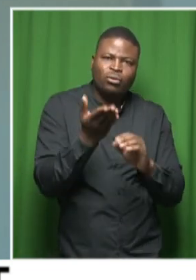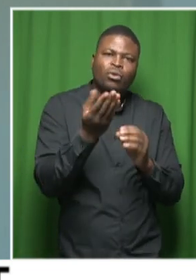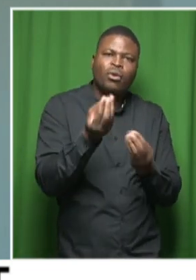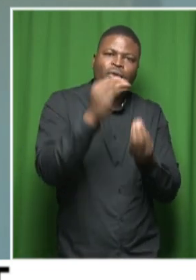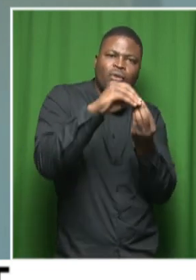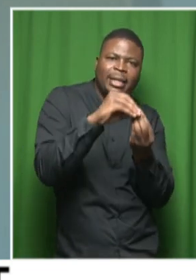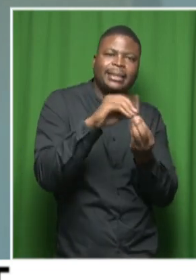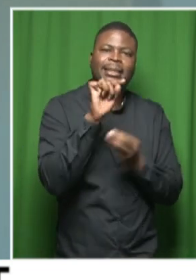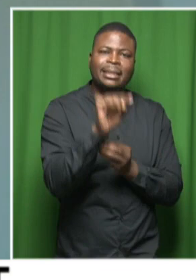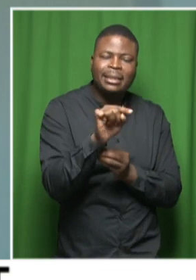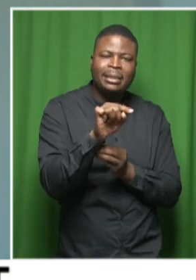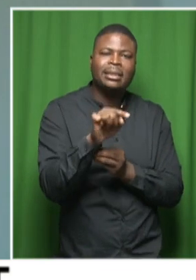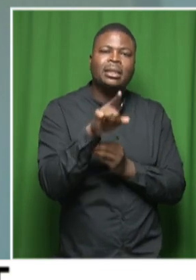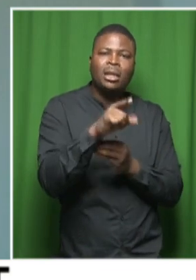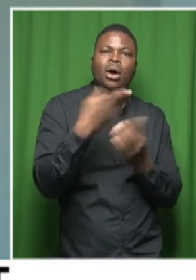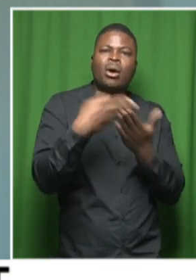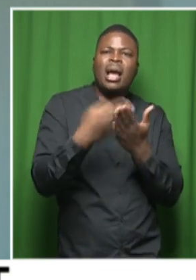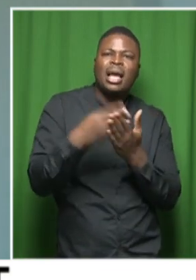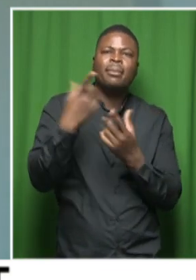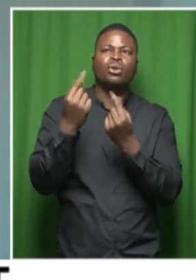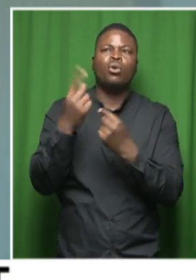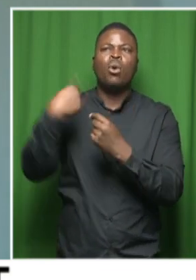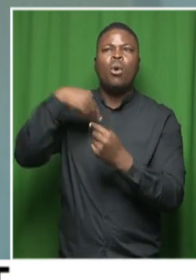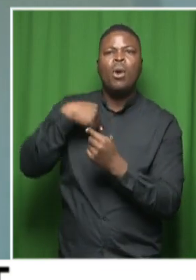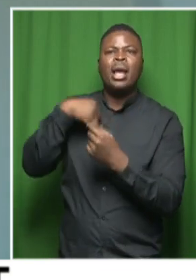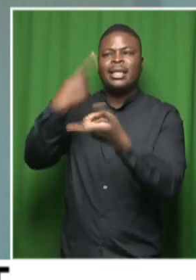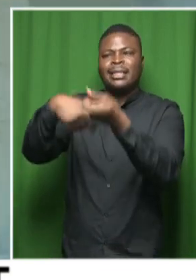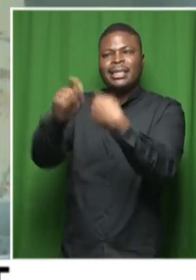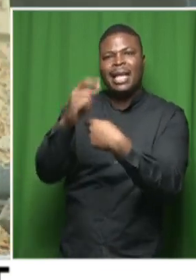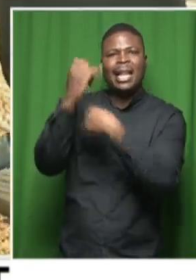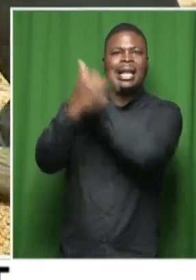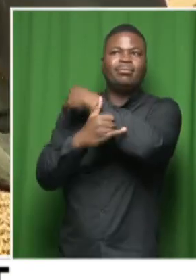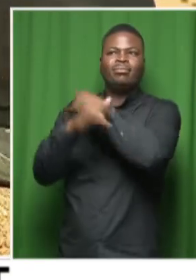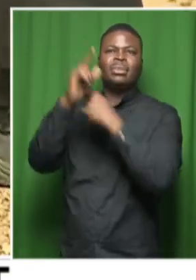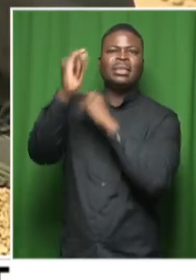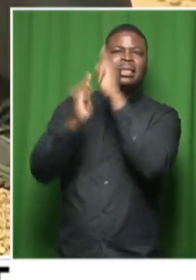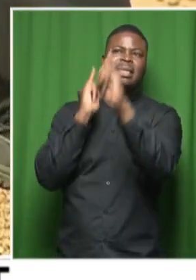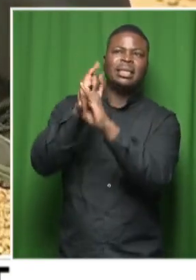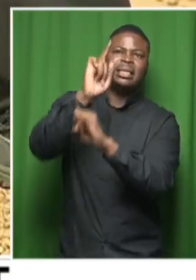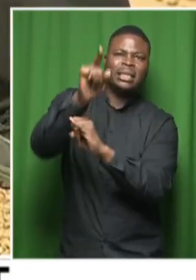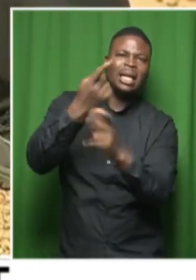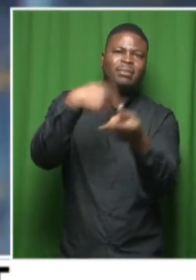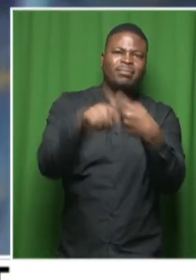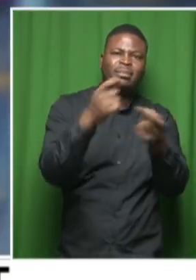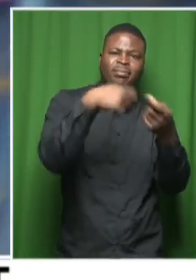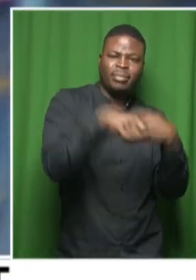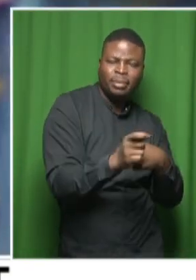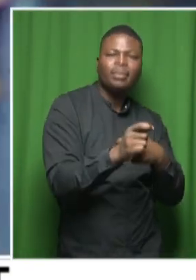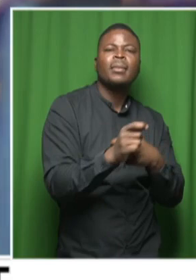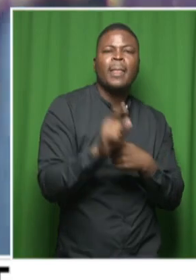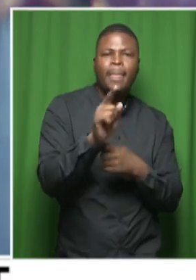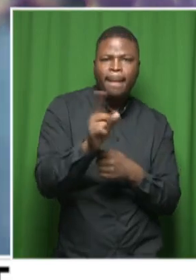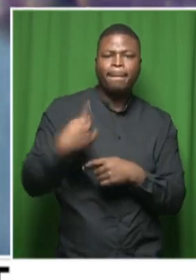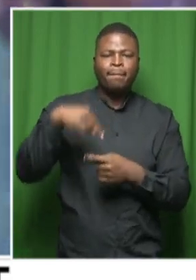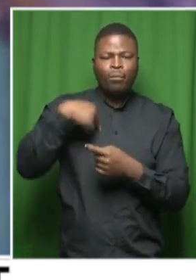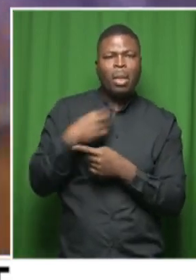a propensity to import. We import consumption goods here, which we have capability to be